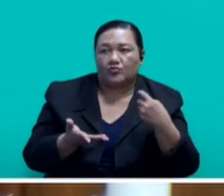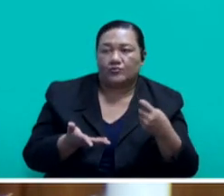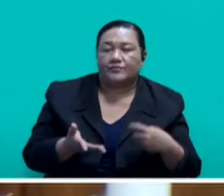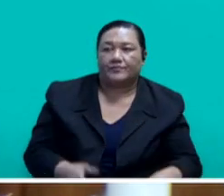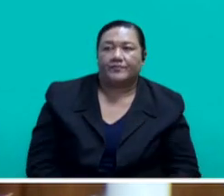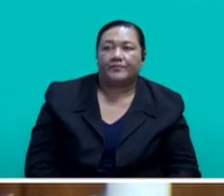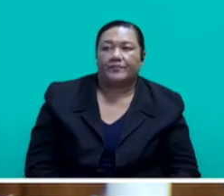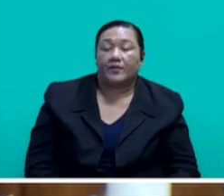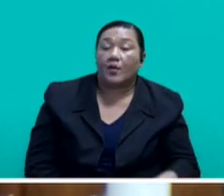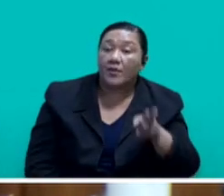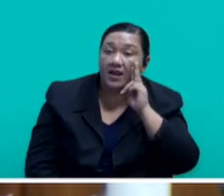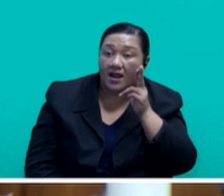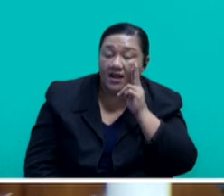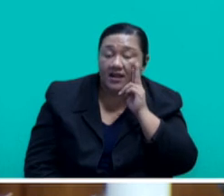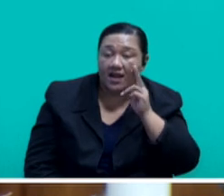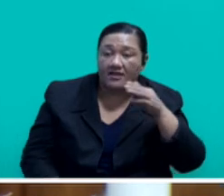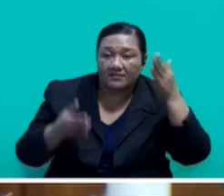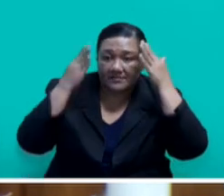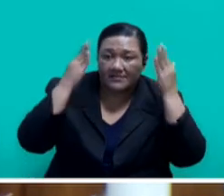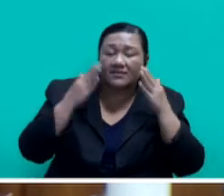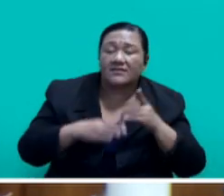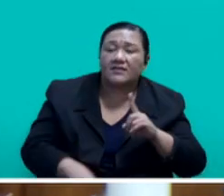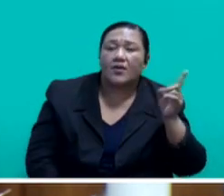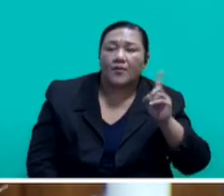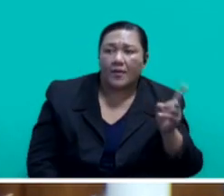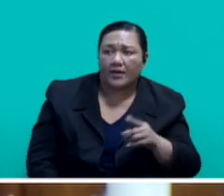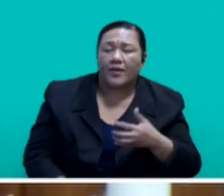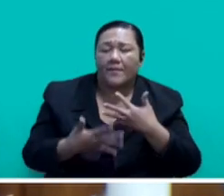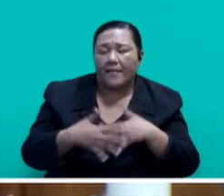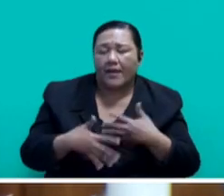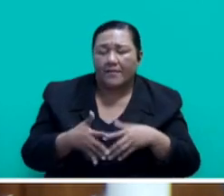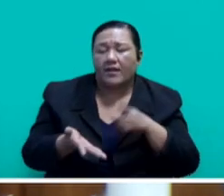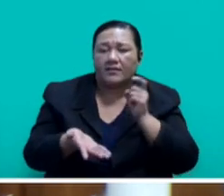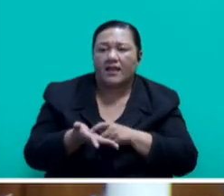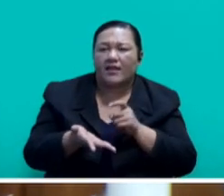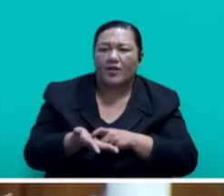we recognize that we have inherited a public debt of close to 10 billion.